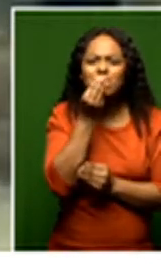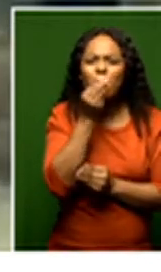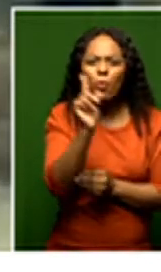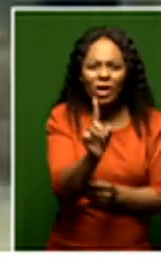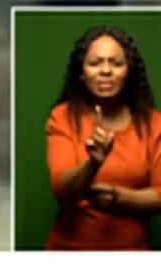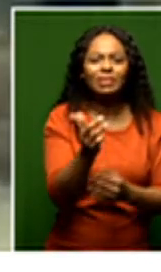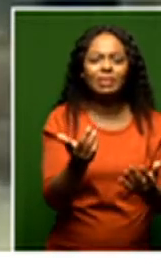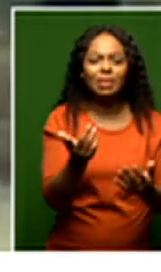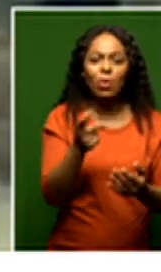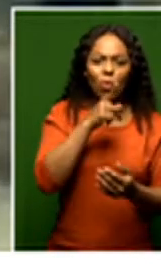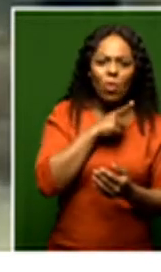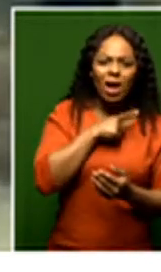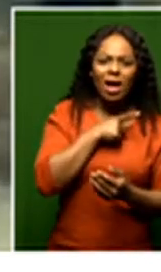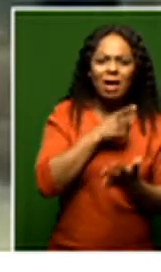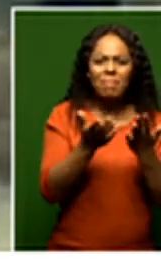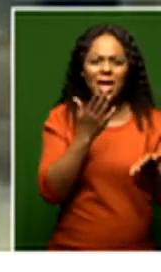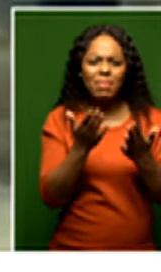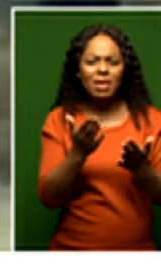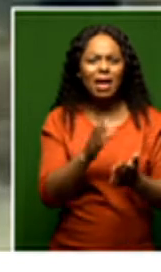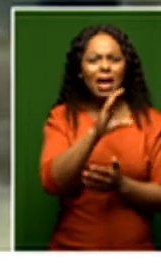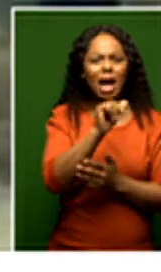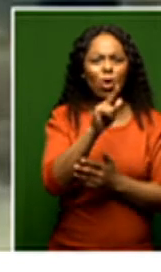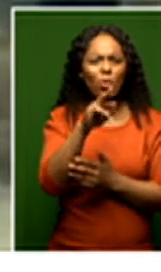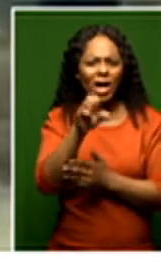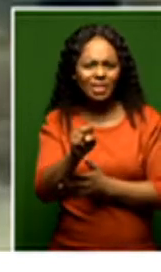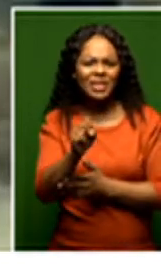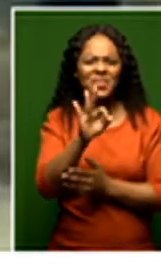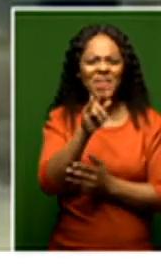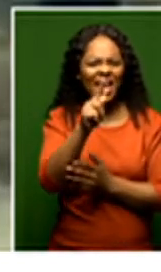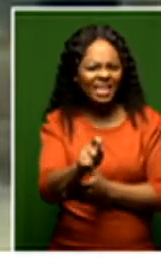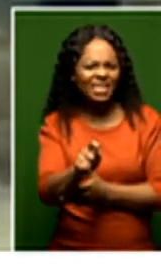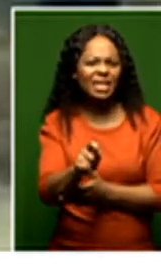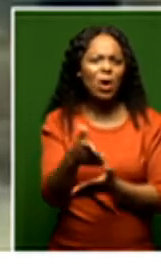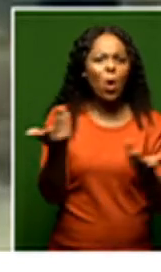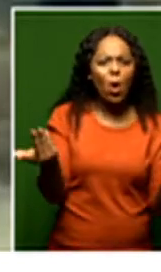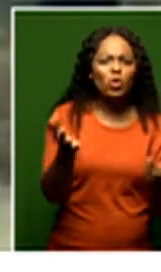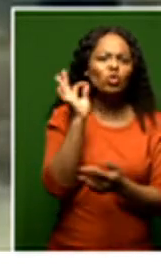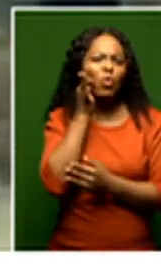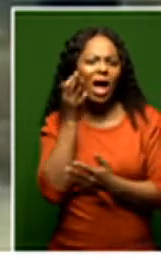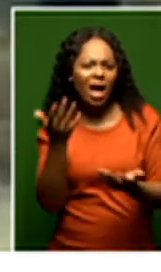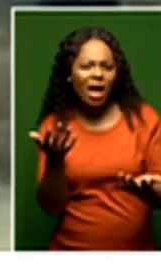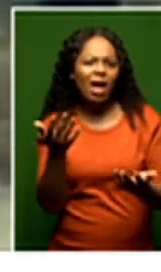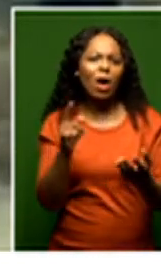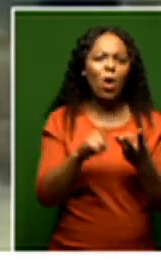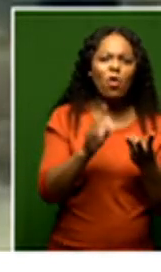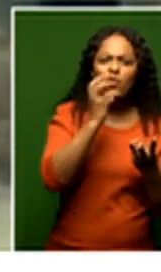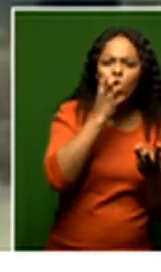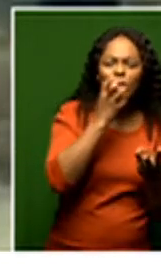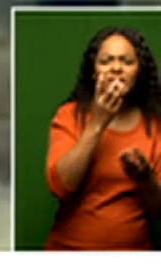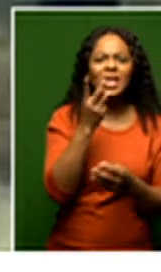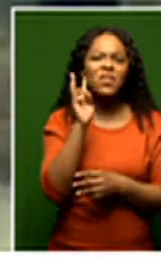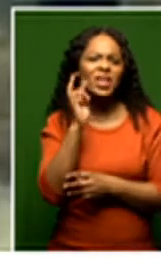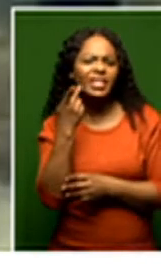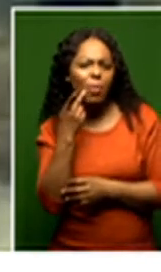processed food full of empty calories and sugar? Or is it food like fruits and